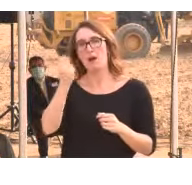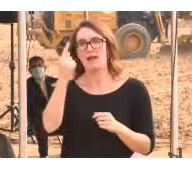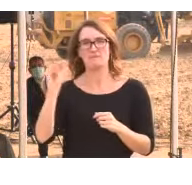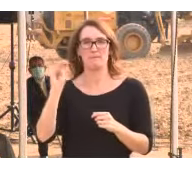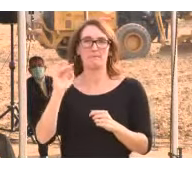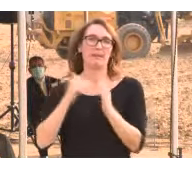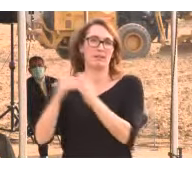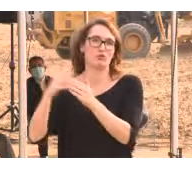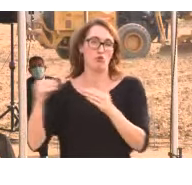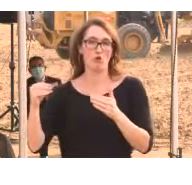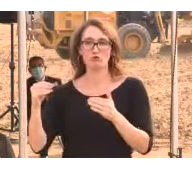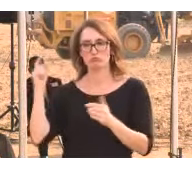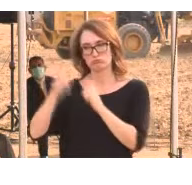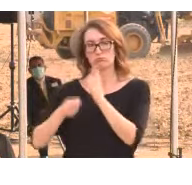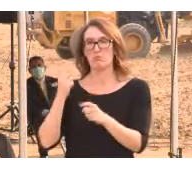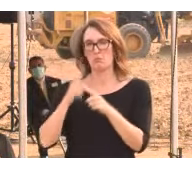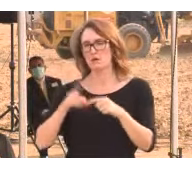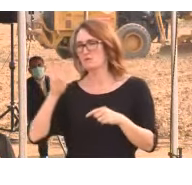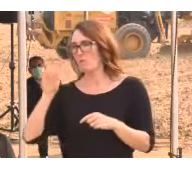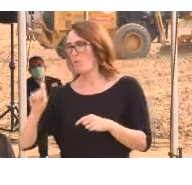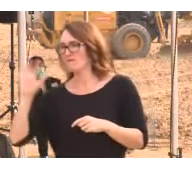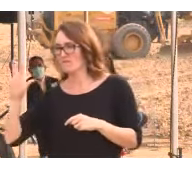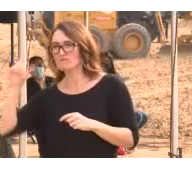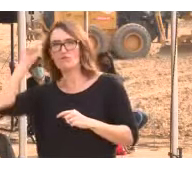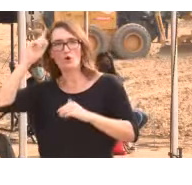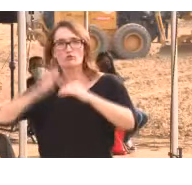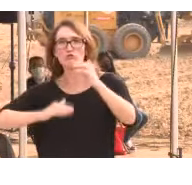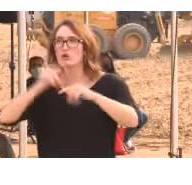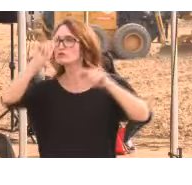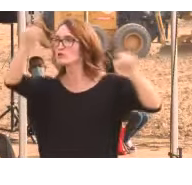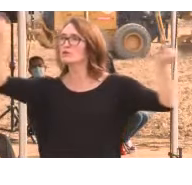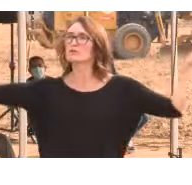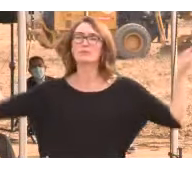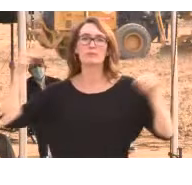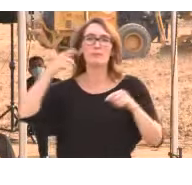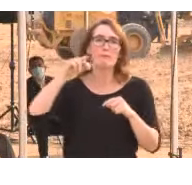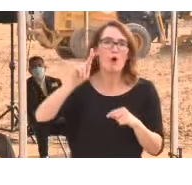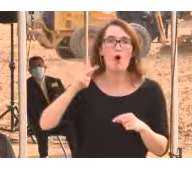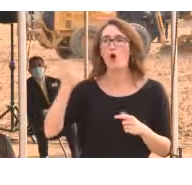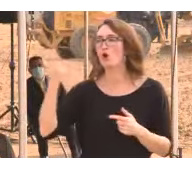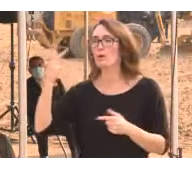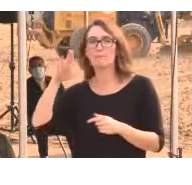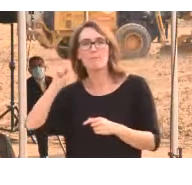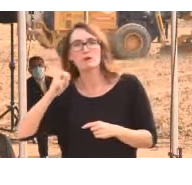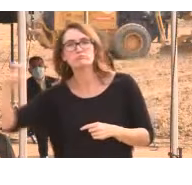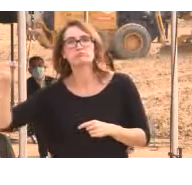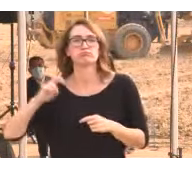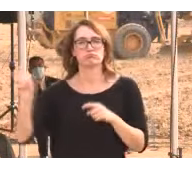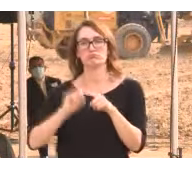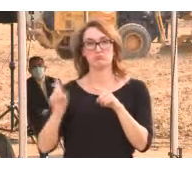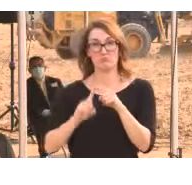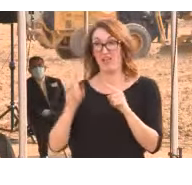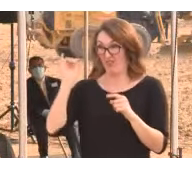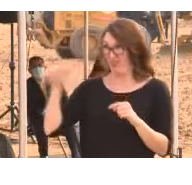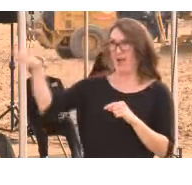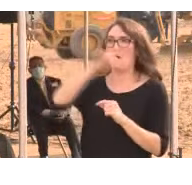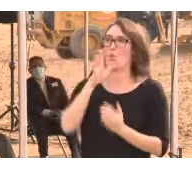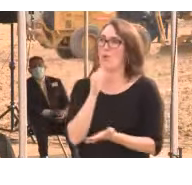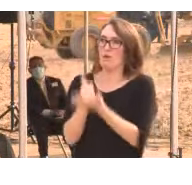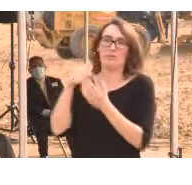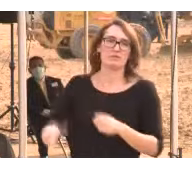site and $4.5 million in the construction of neighborhood parks and public transportation that will serve this campus for years to